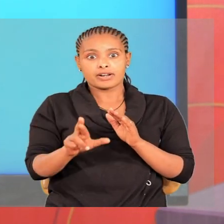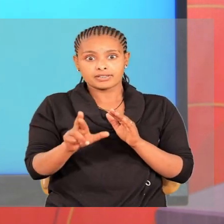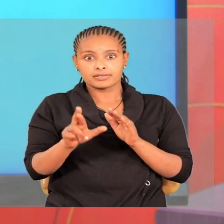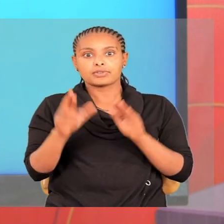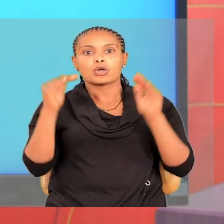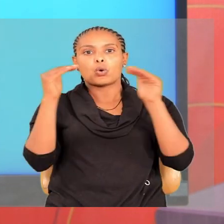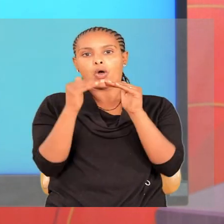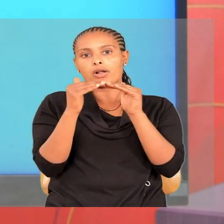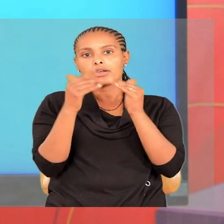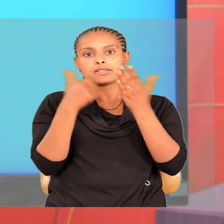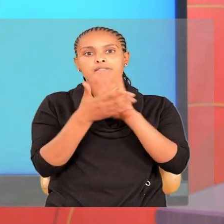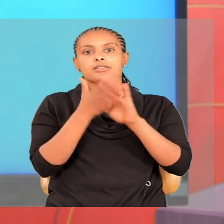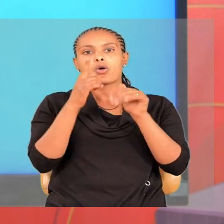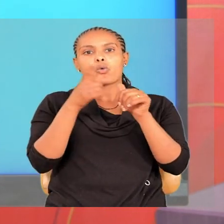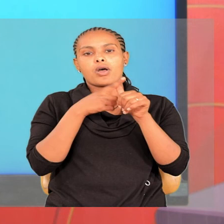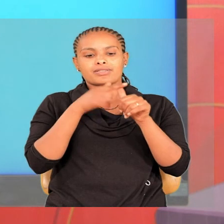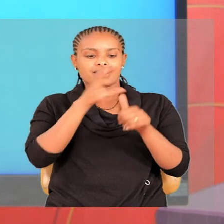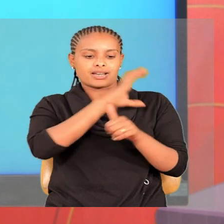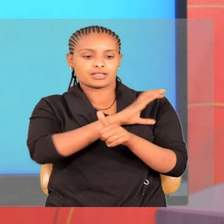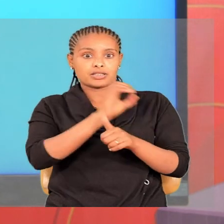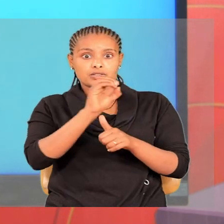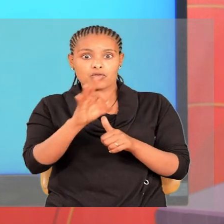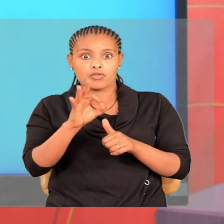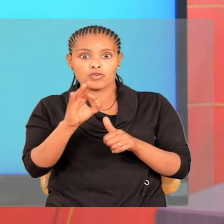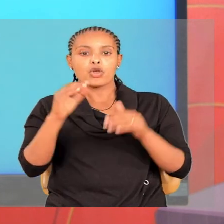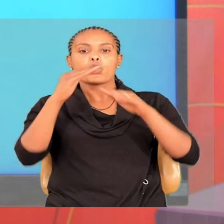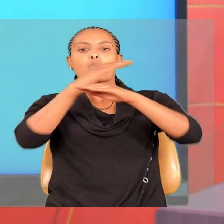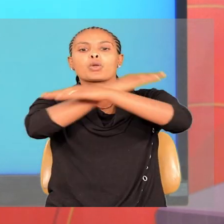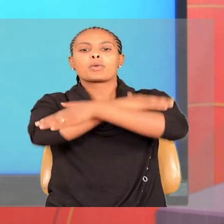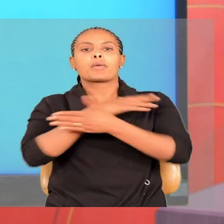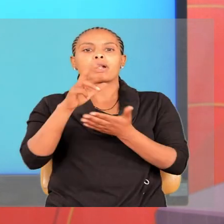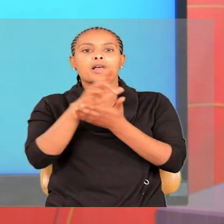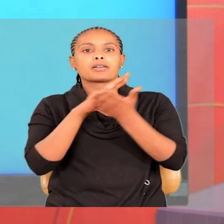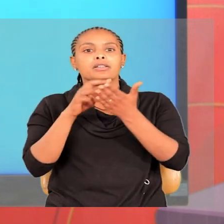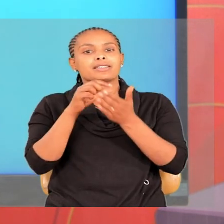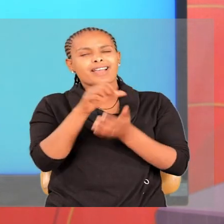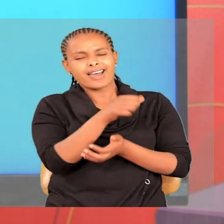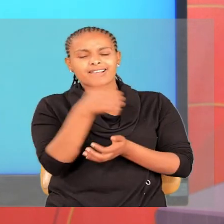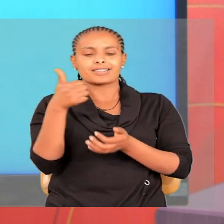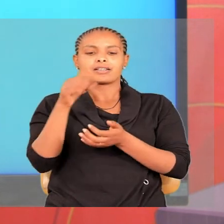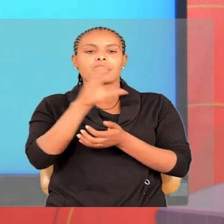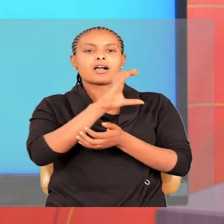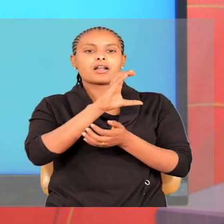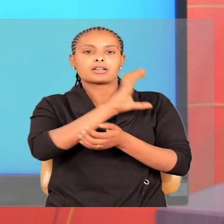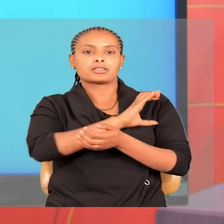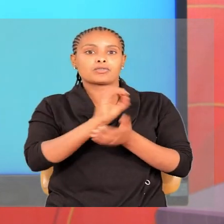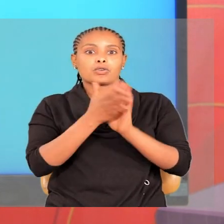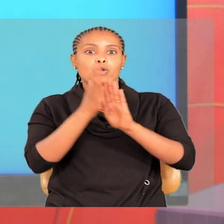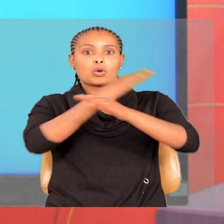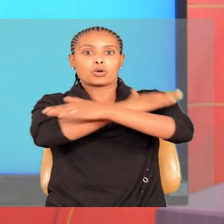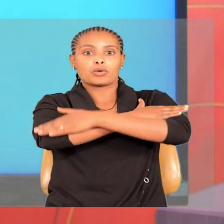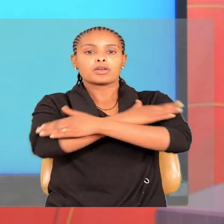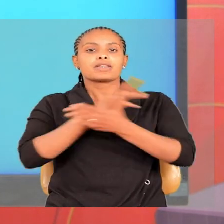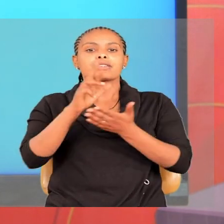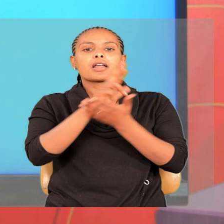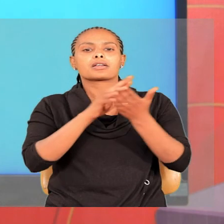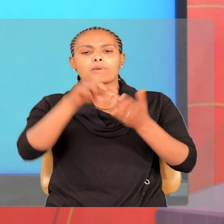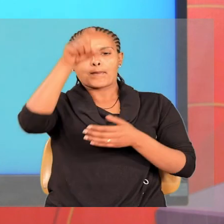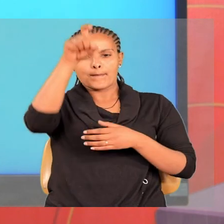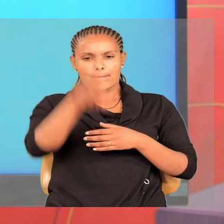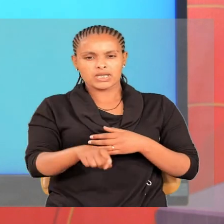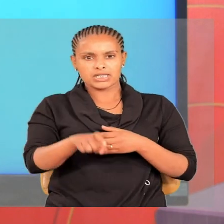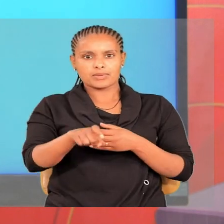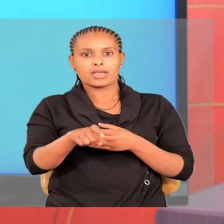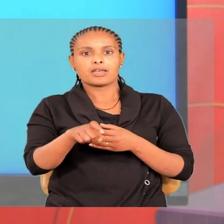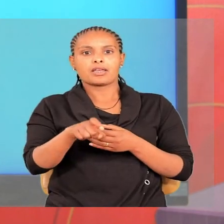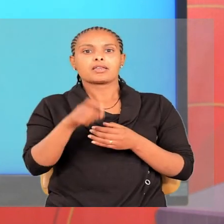rates. This is one of the characteristics of equilibrium reaction. The other characteristics is the reaction must